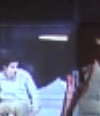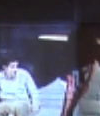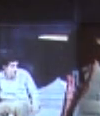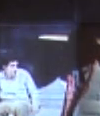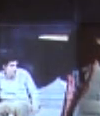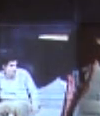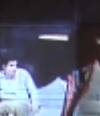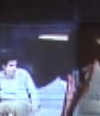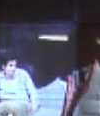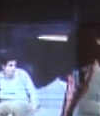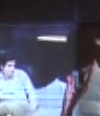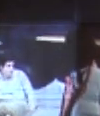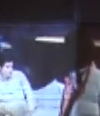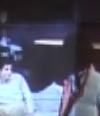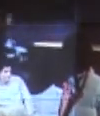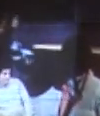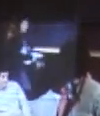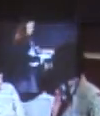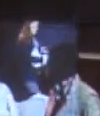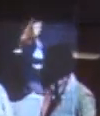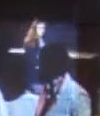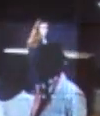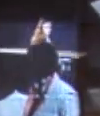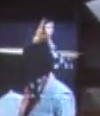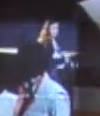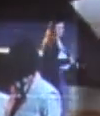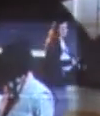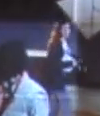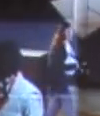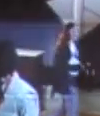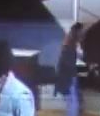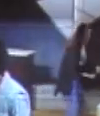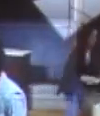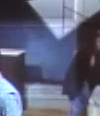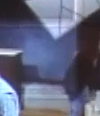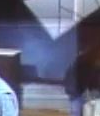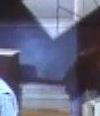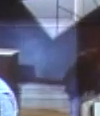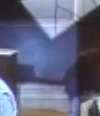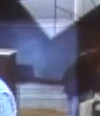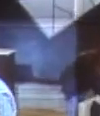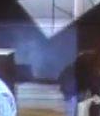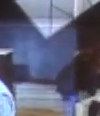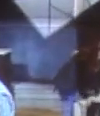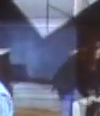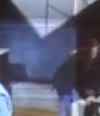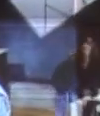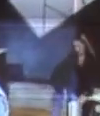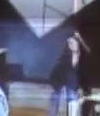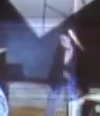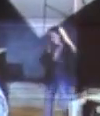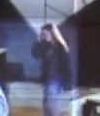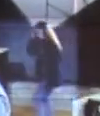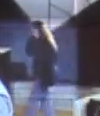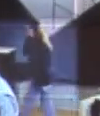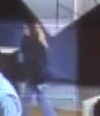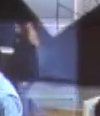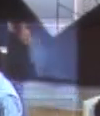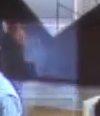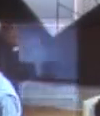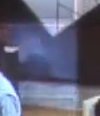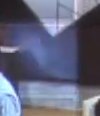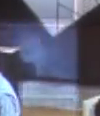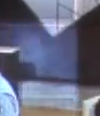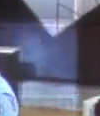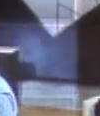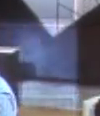up walks out into the center of the room are you going to beat me up now the young man shakes his head he goes to the